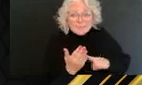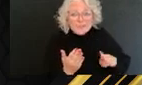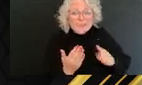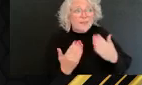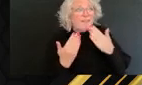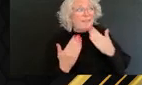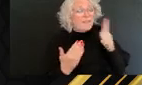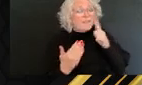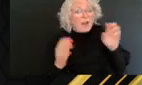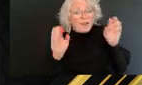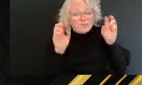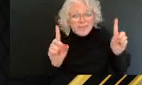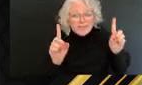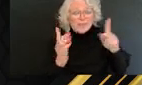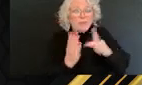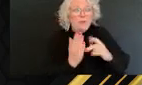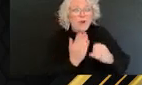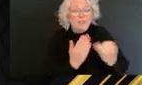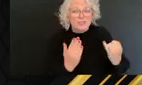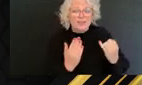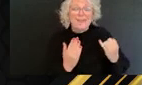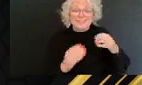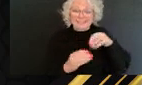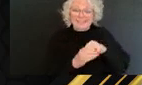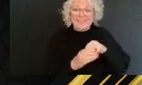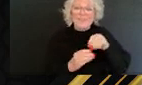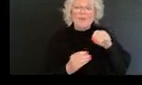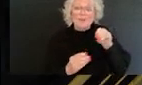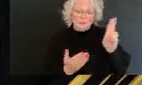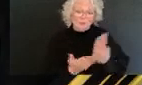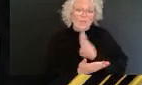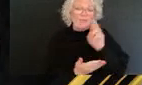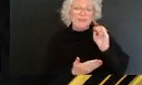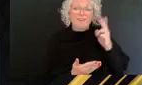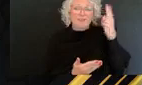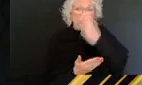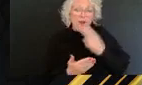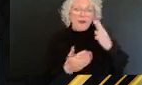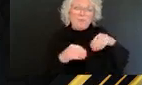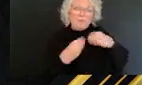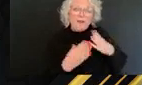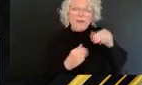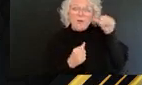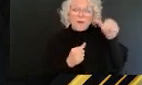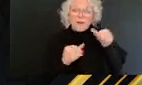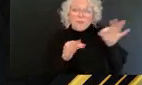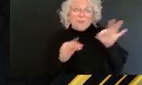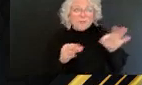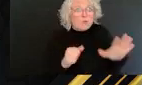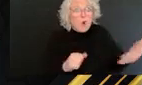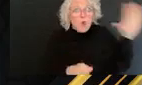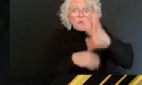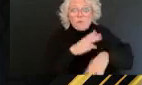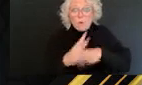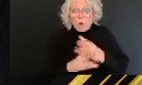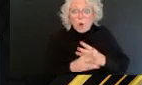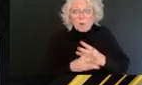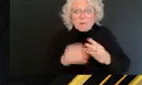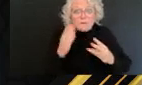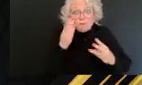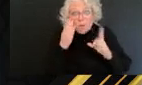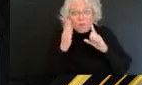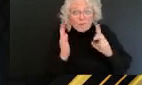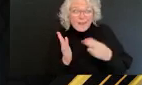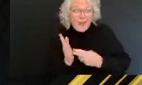and education project at the University of Hawaii, providing audio description throughout the world, which really